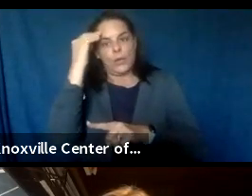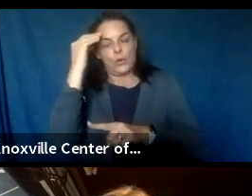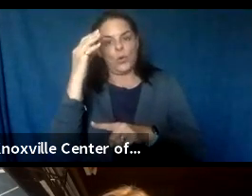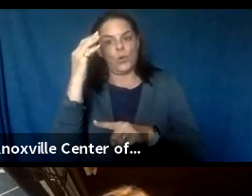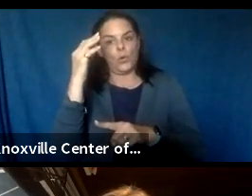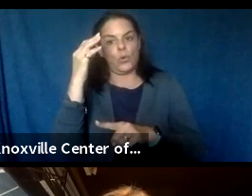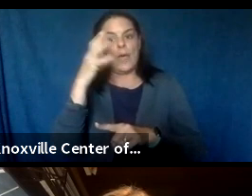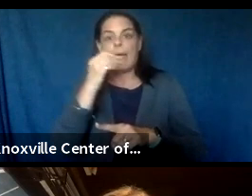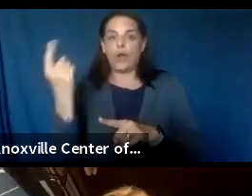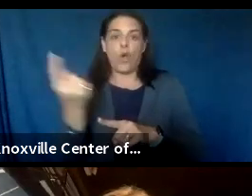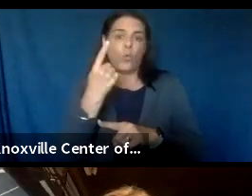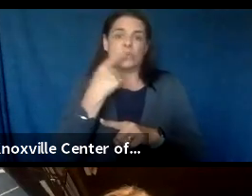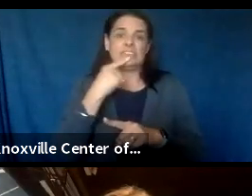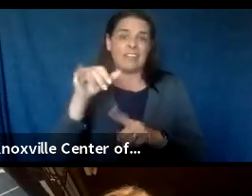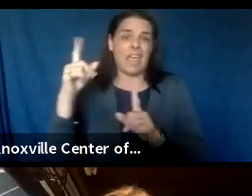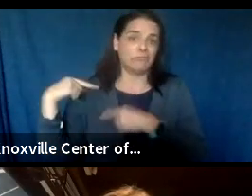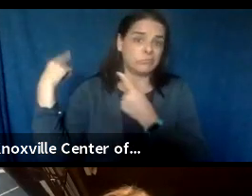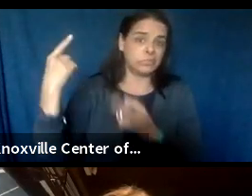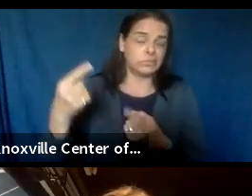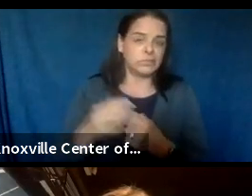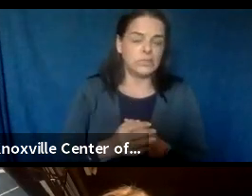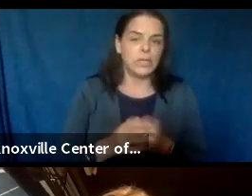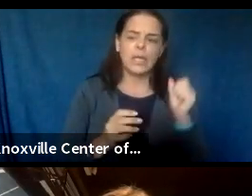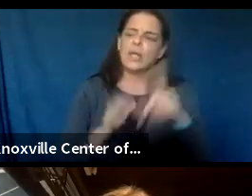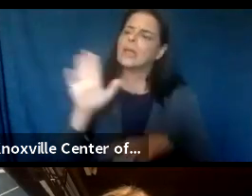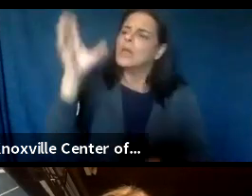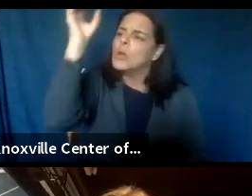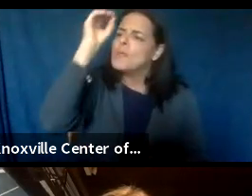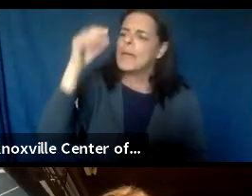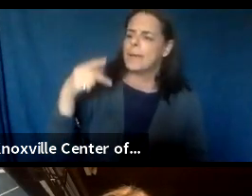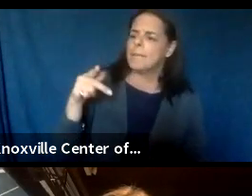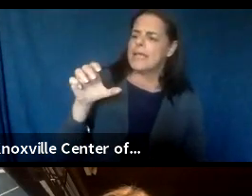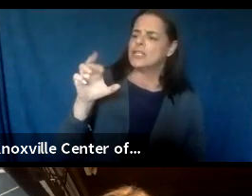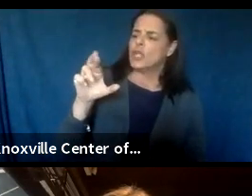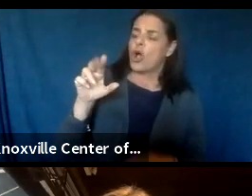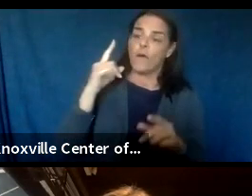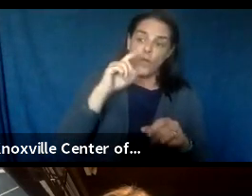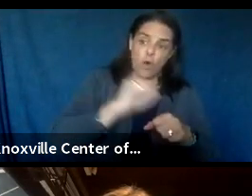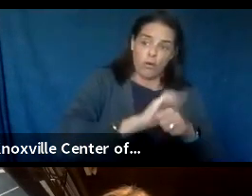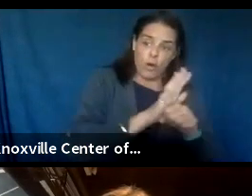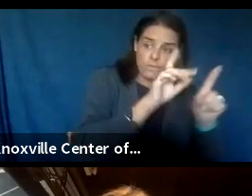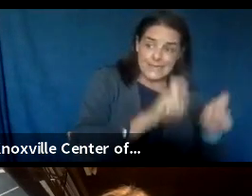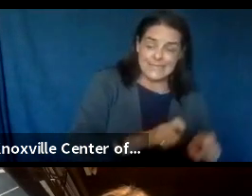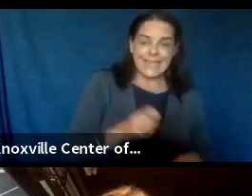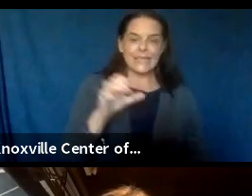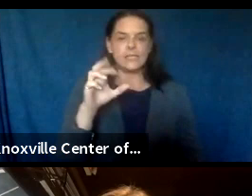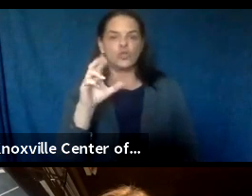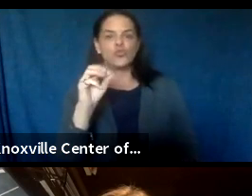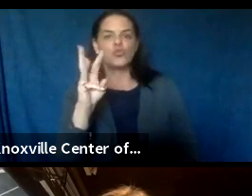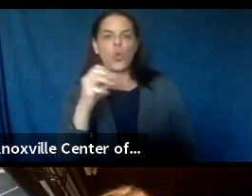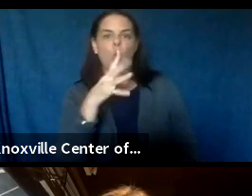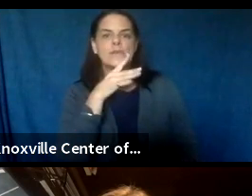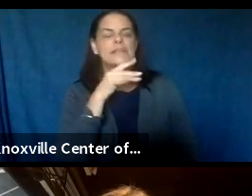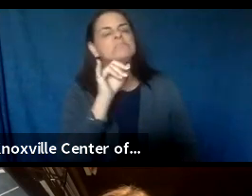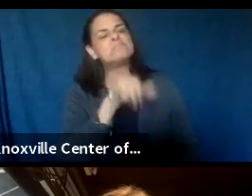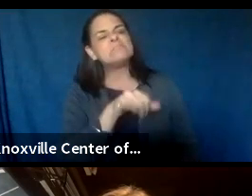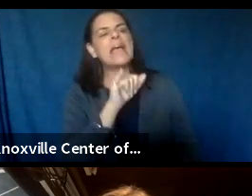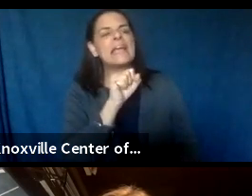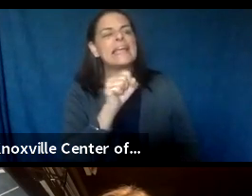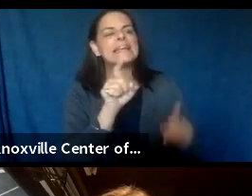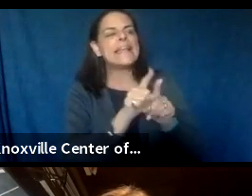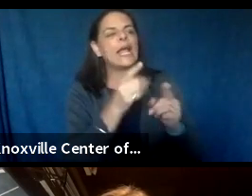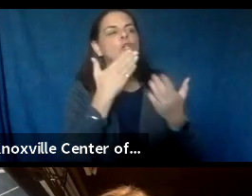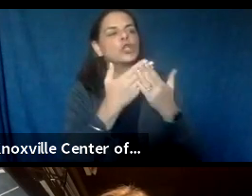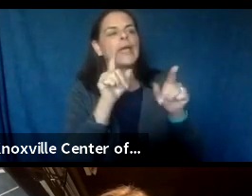always said that. When asked his opinion of the PCR as a COVID test, Crow stated, it is as good as